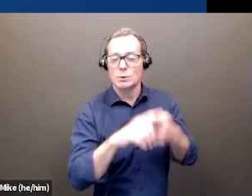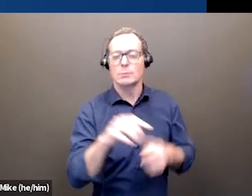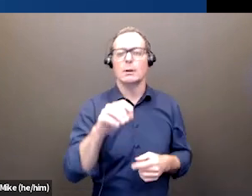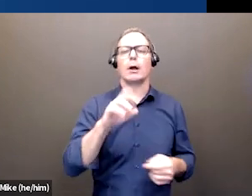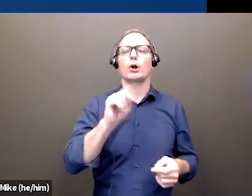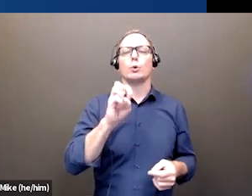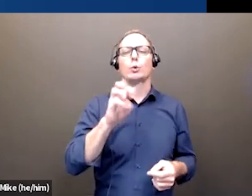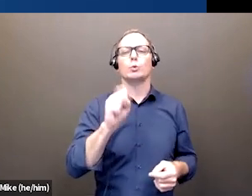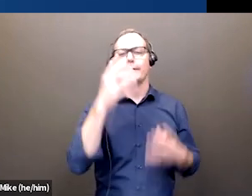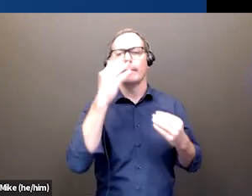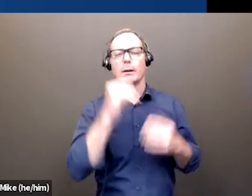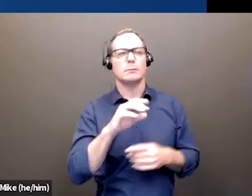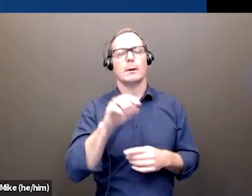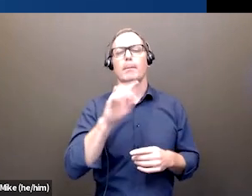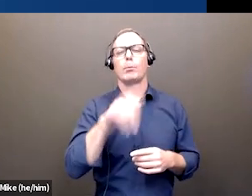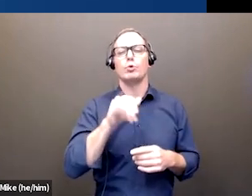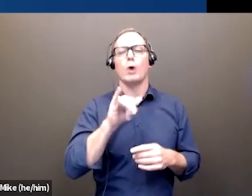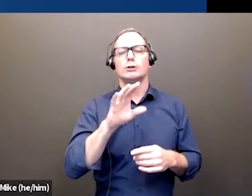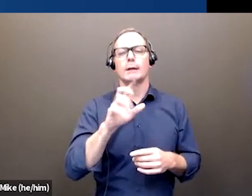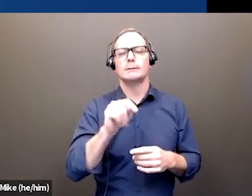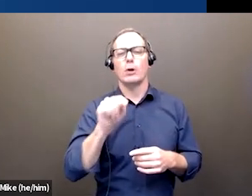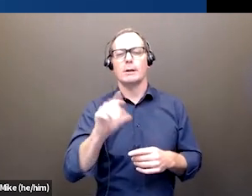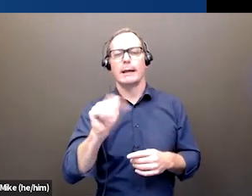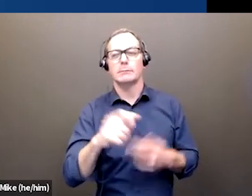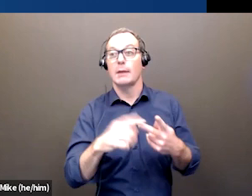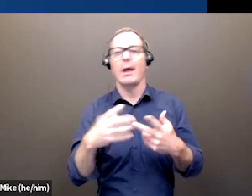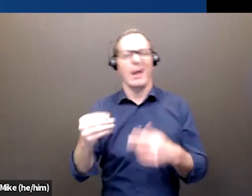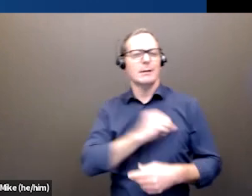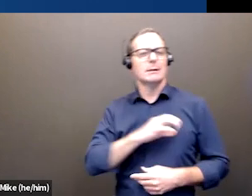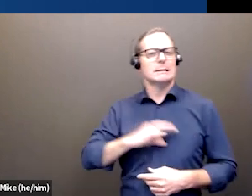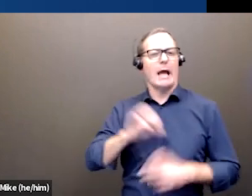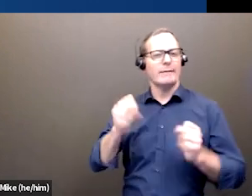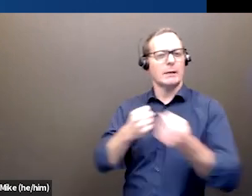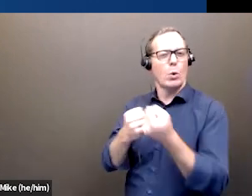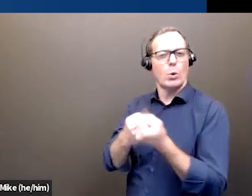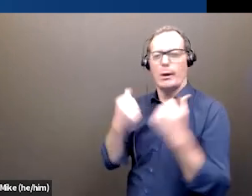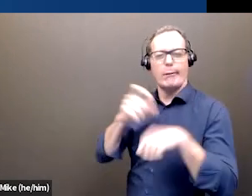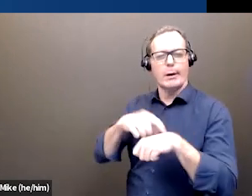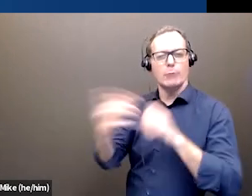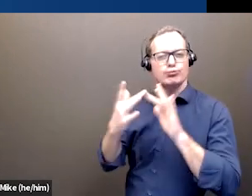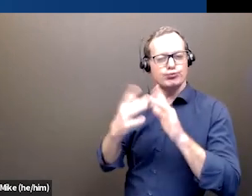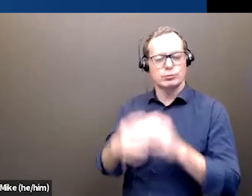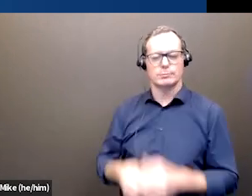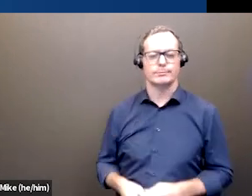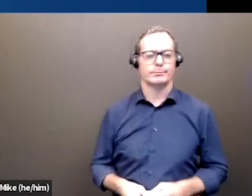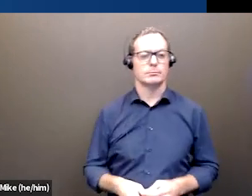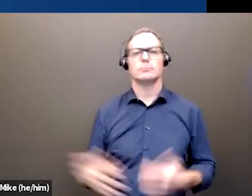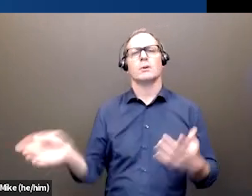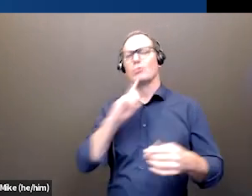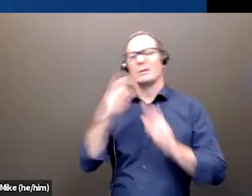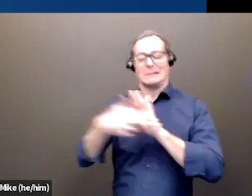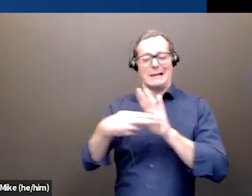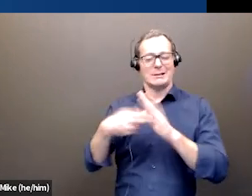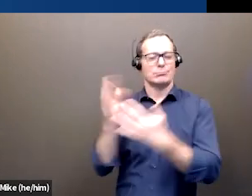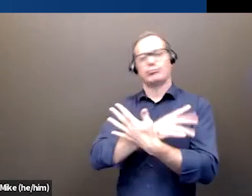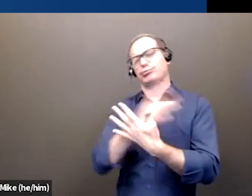specialneedsproject.ca, and the project office staff. The range of diagnoses that we can support range from